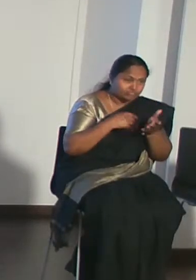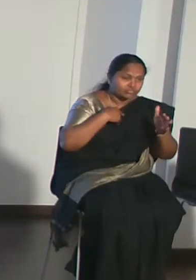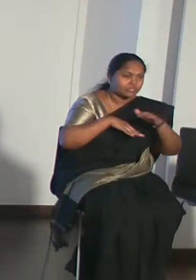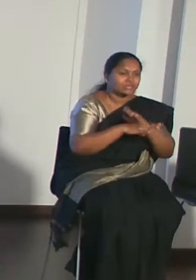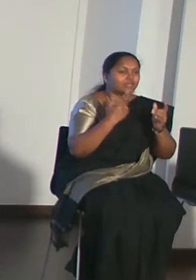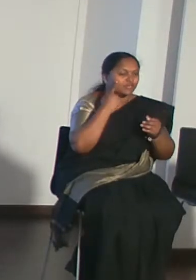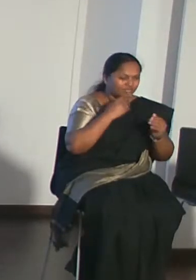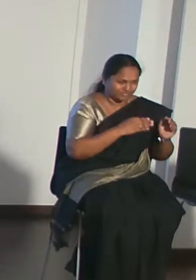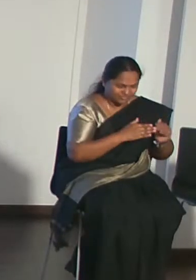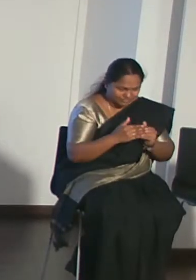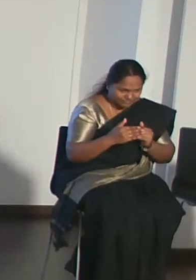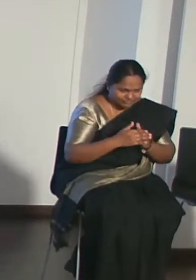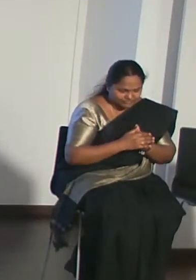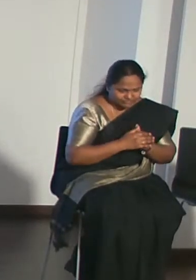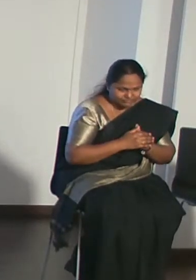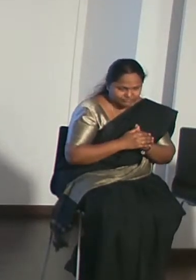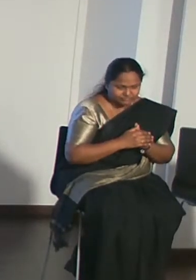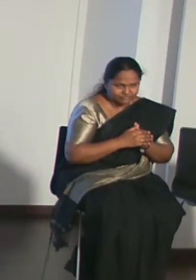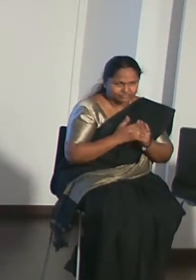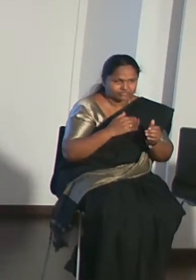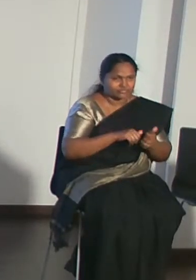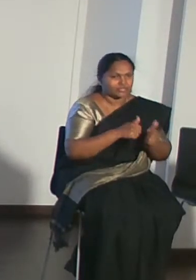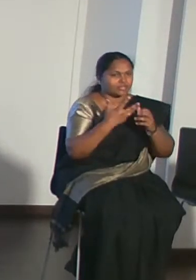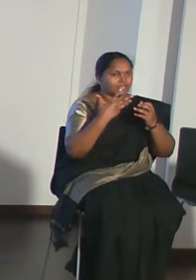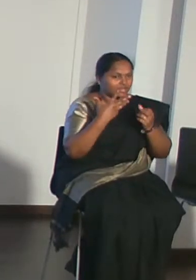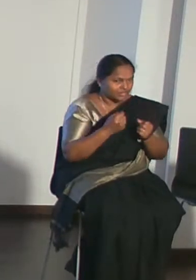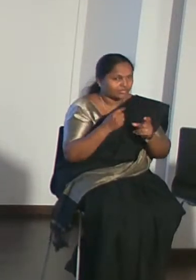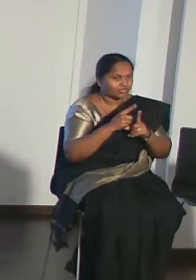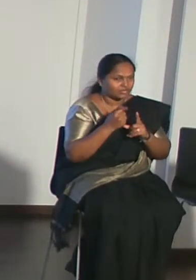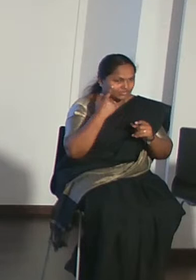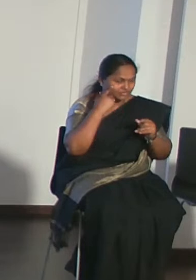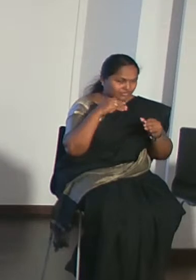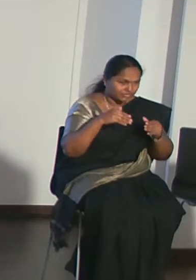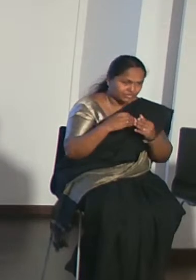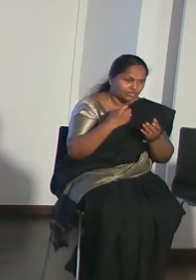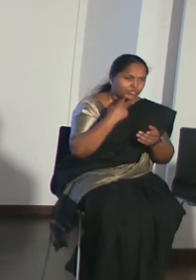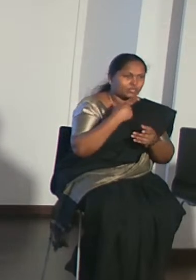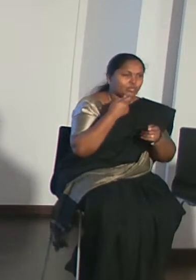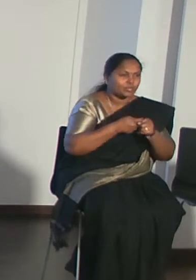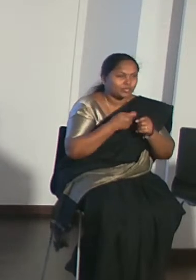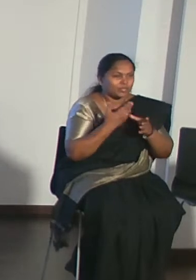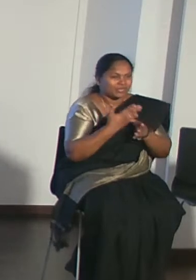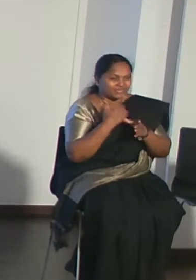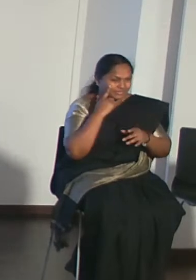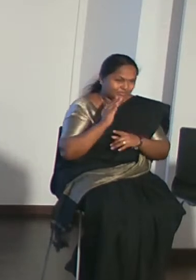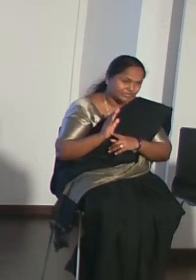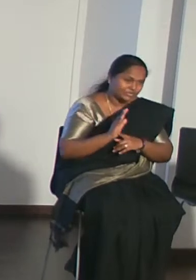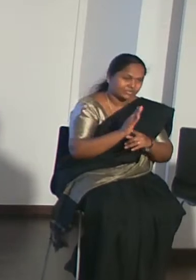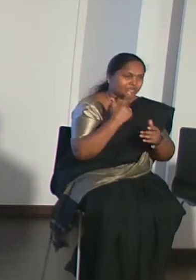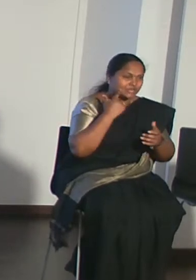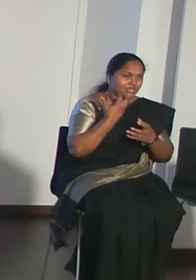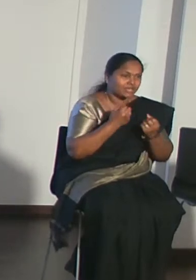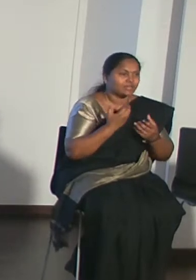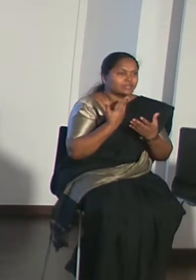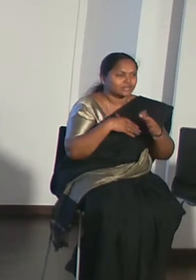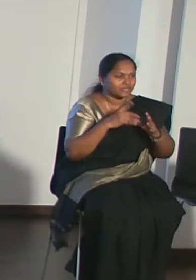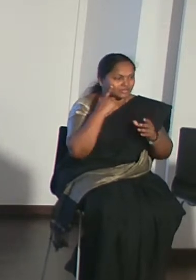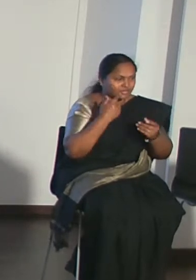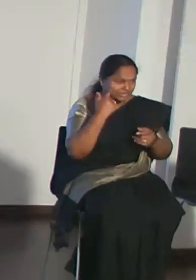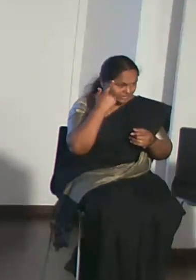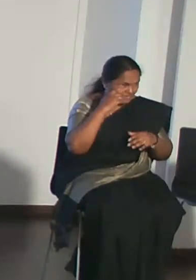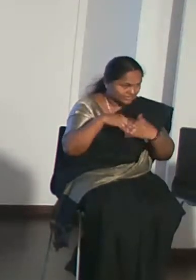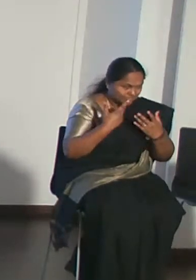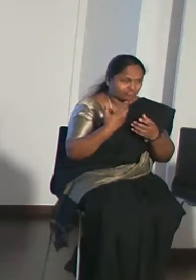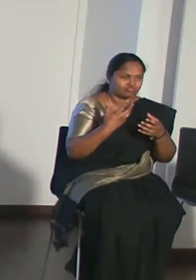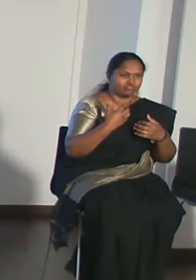carried forward. And rather than have to control what we were going to show, which is also in a way how we think about